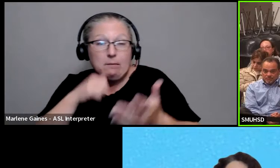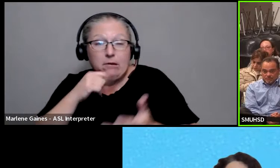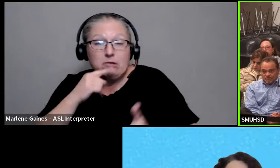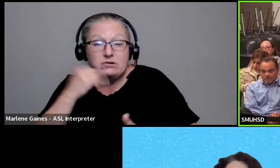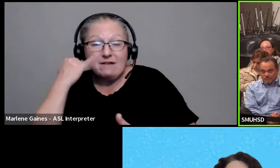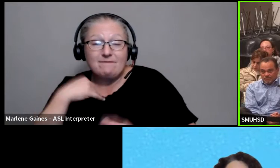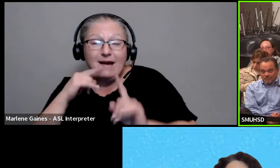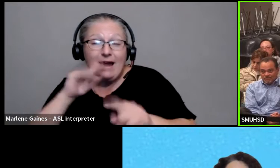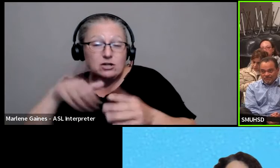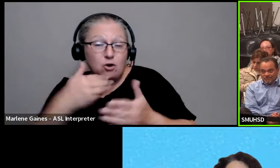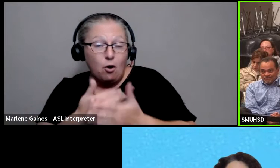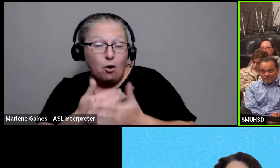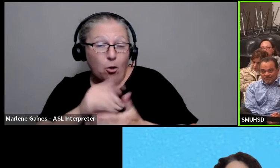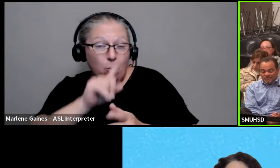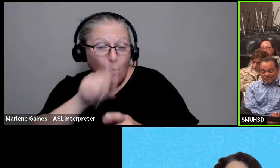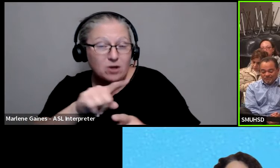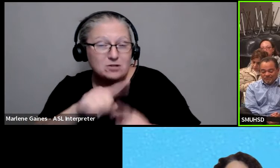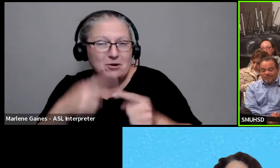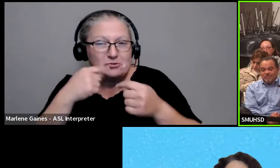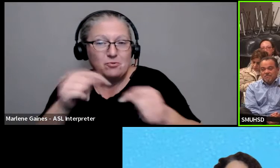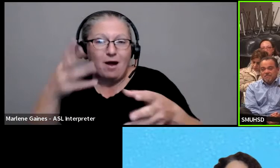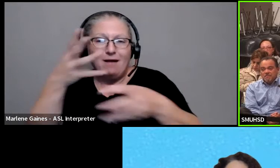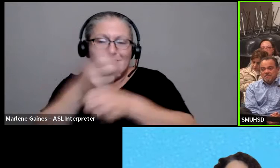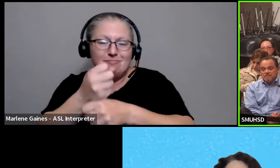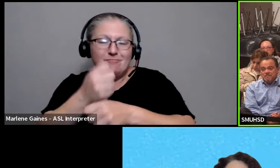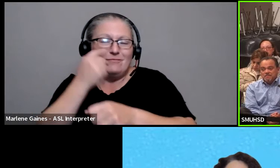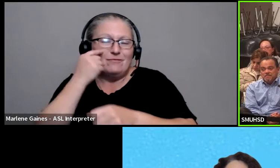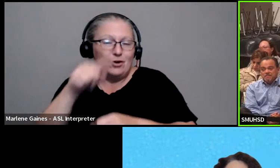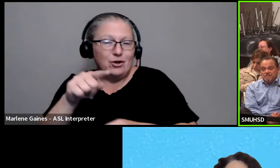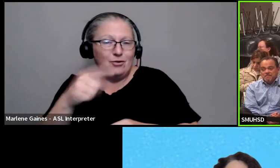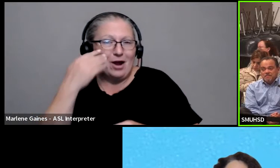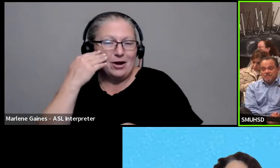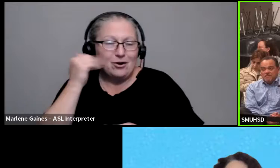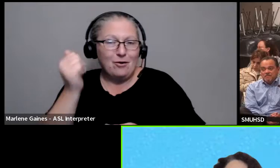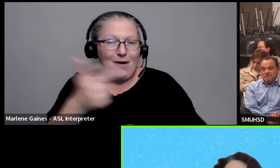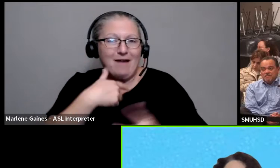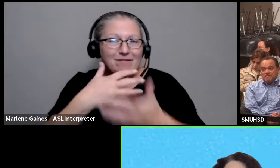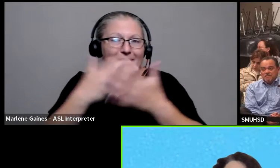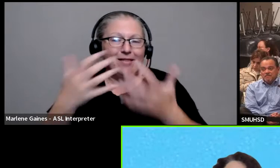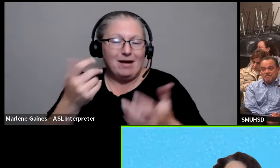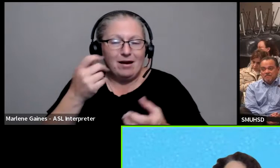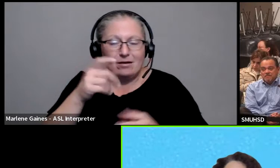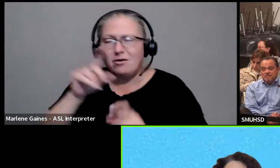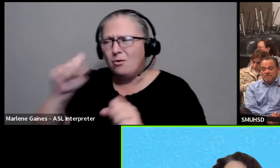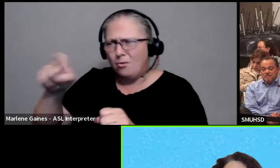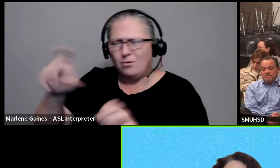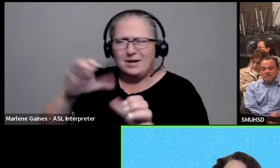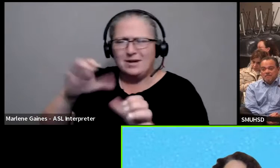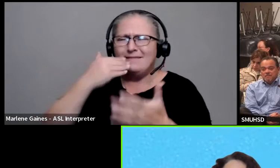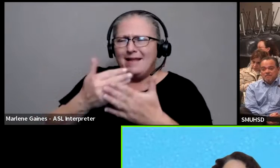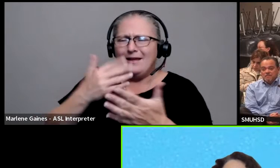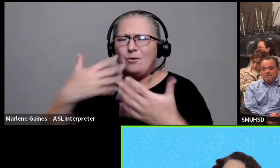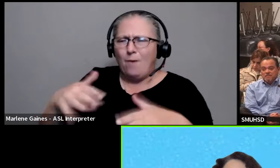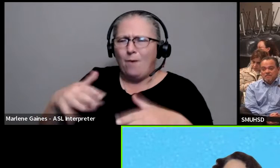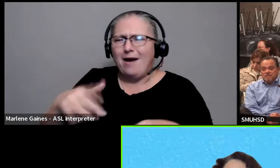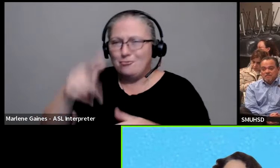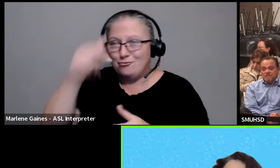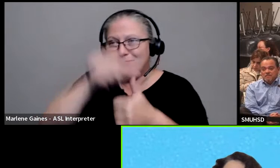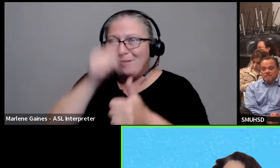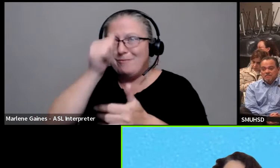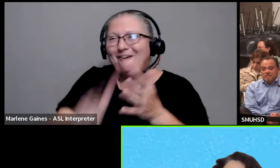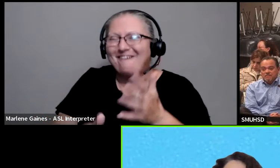questions, but I tried to give you the quick overview because I know you guys had quite a bit. No, Yeah. you did. Thank you. Wow, you remembered